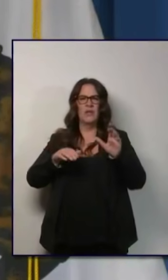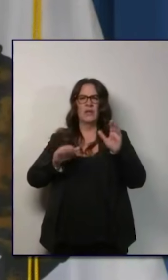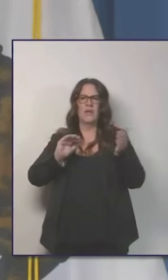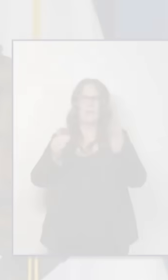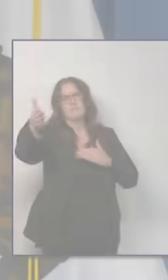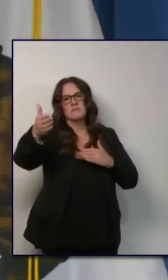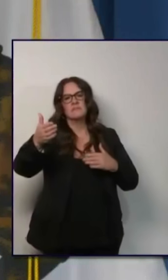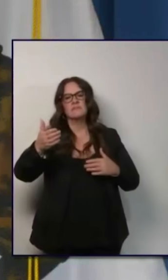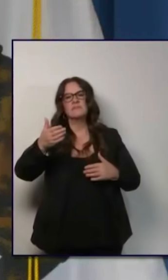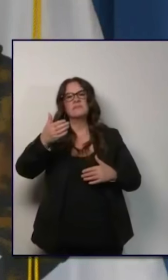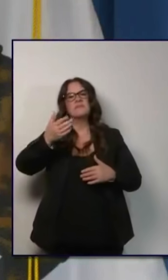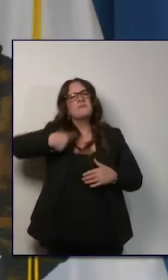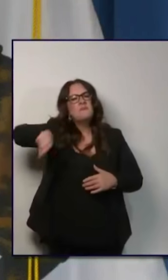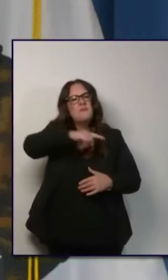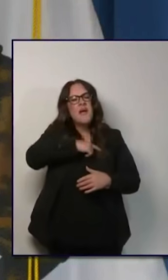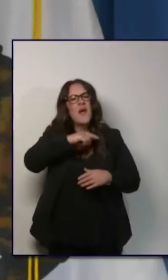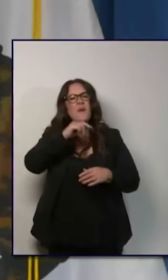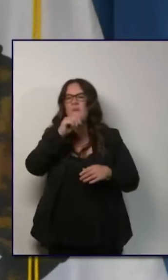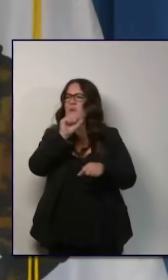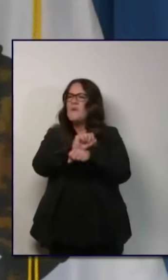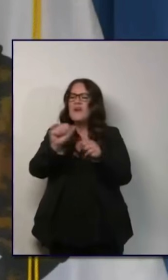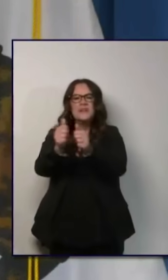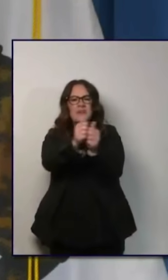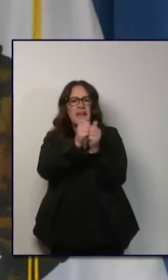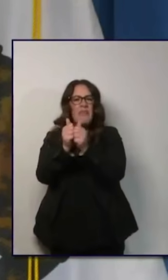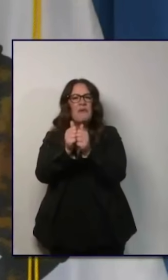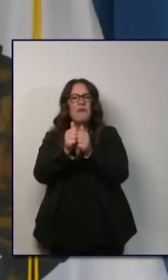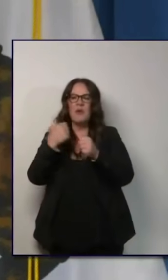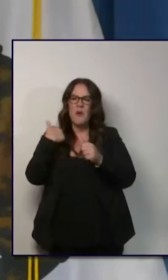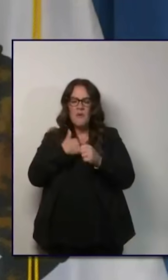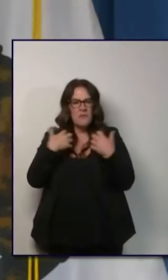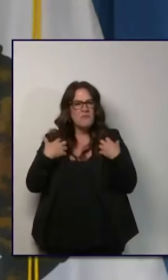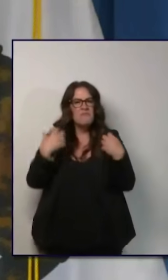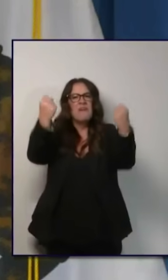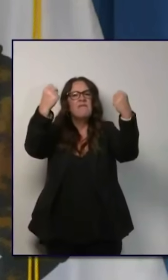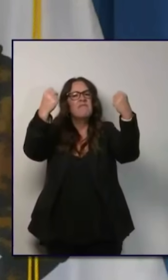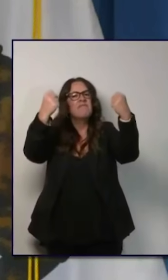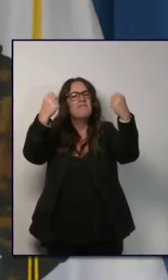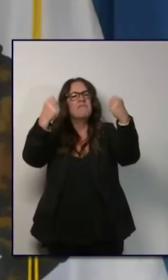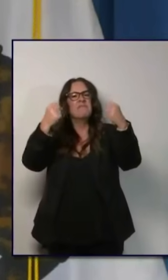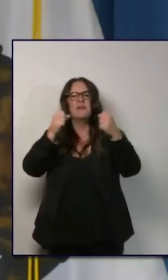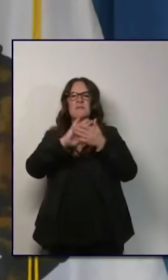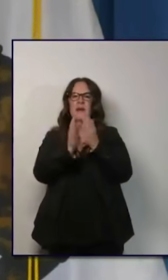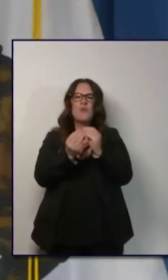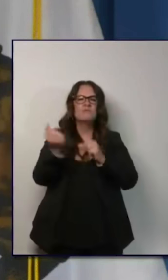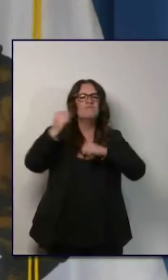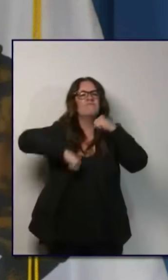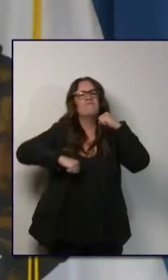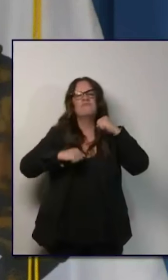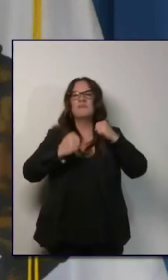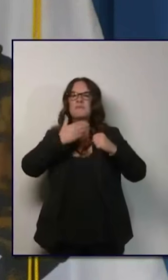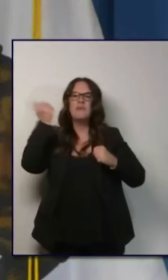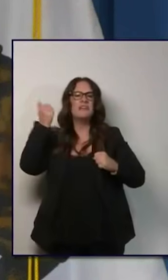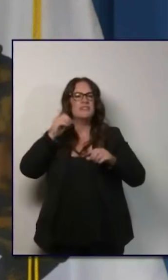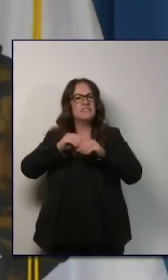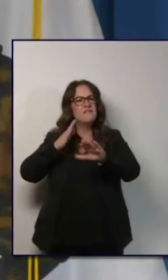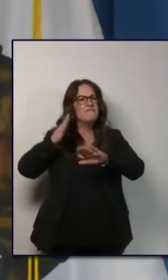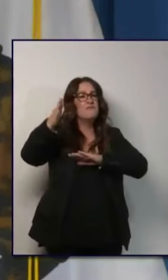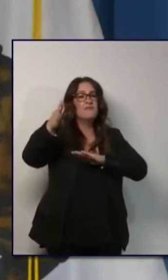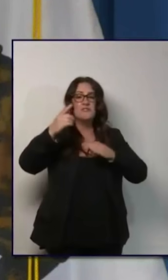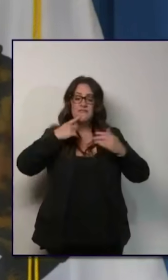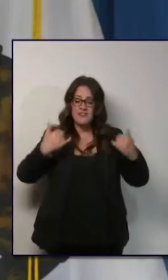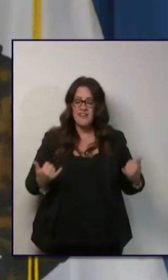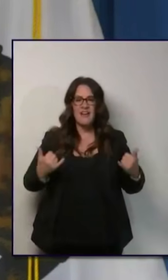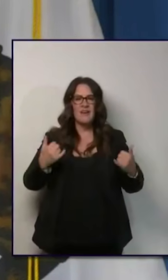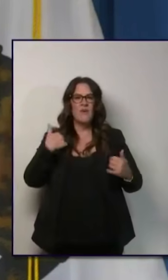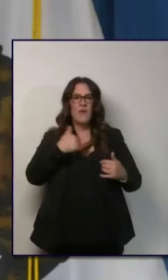operating accordingly, and we will get through it stronger, more nimble, more capable, more resilient than ever. We are not in a permanent